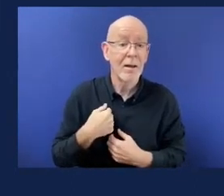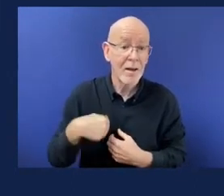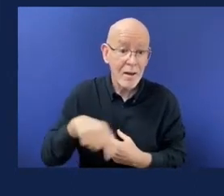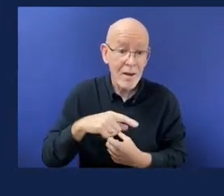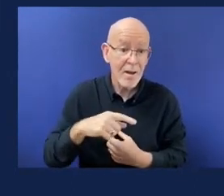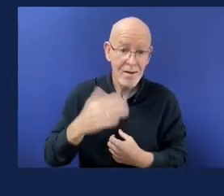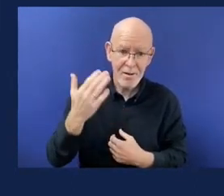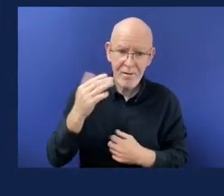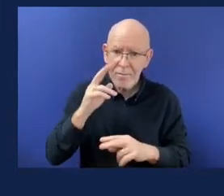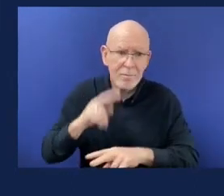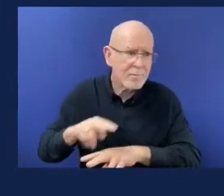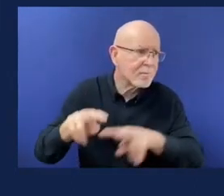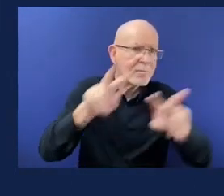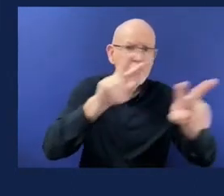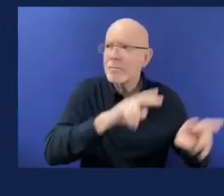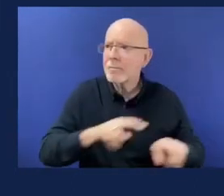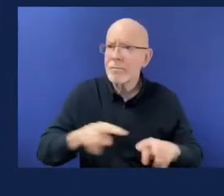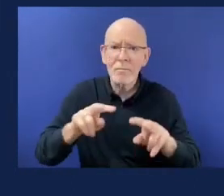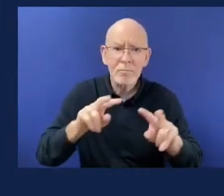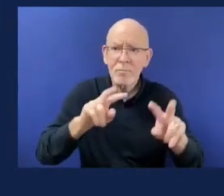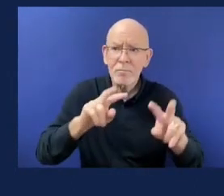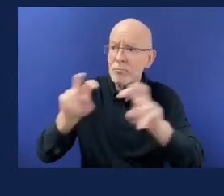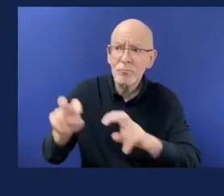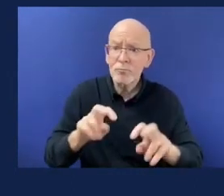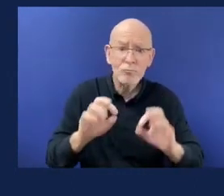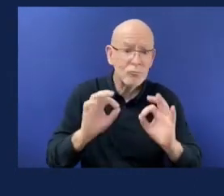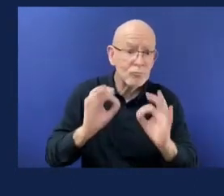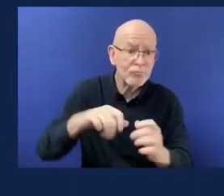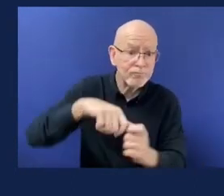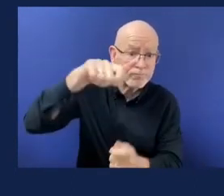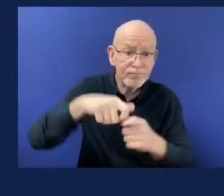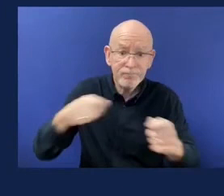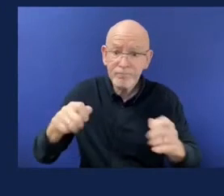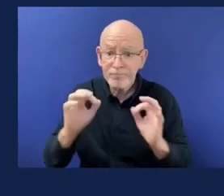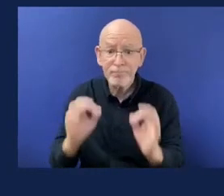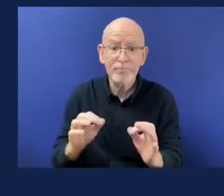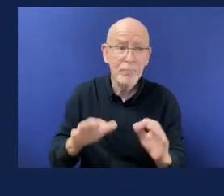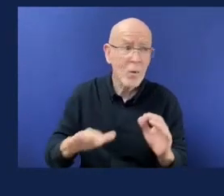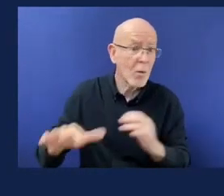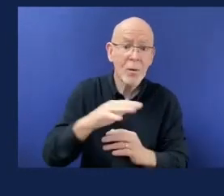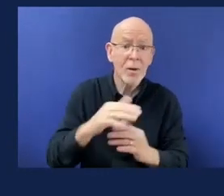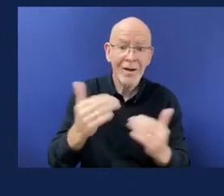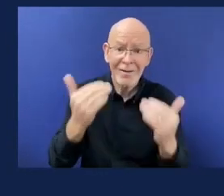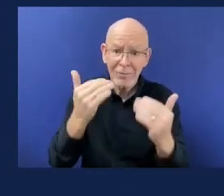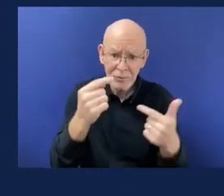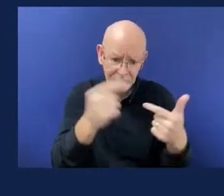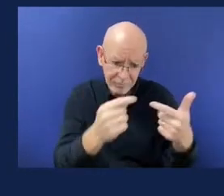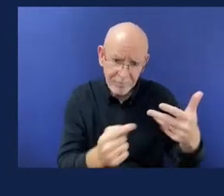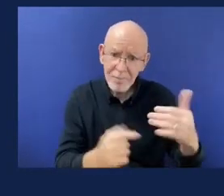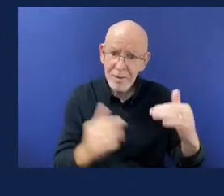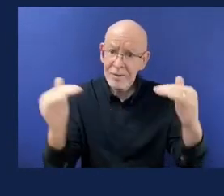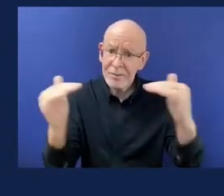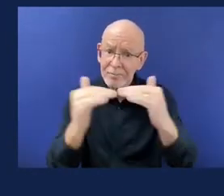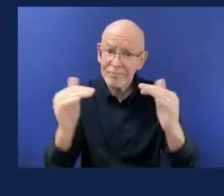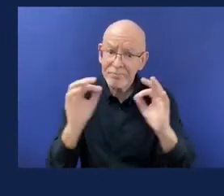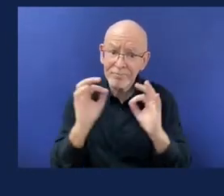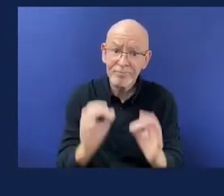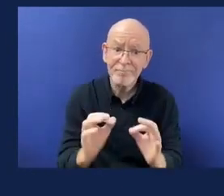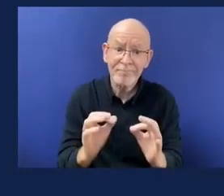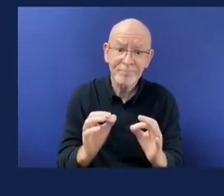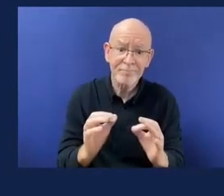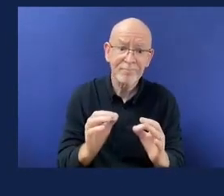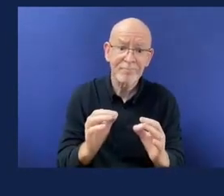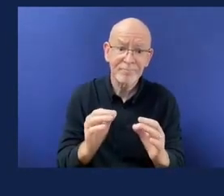to FIFA to ensure accessibility. I've just drawn out the recommendations here that relate to